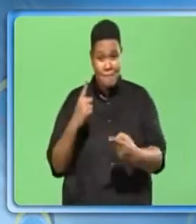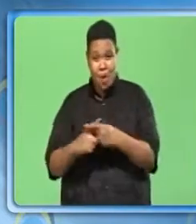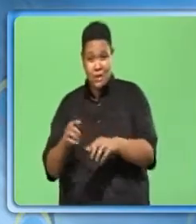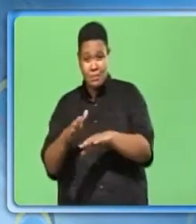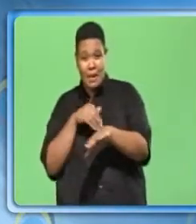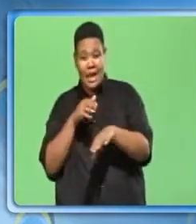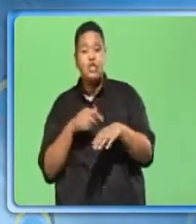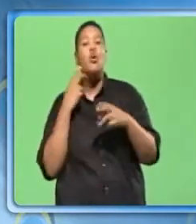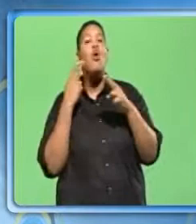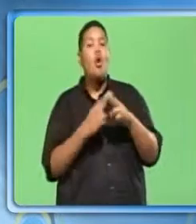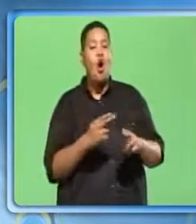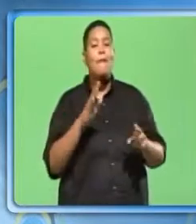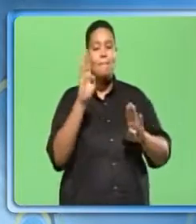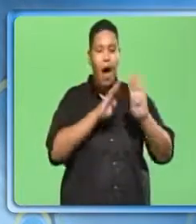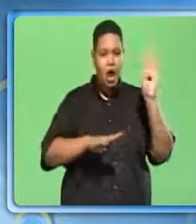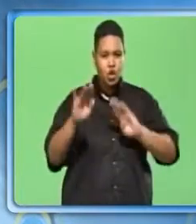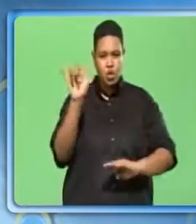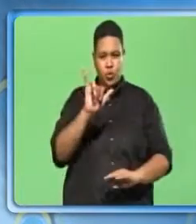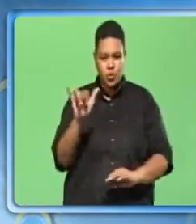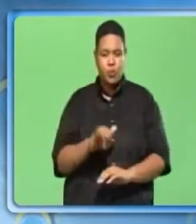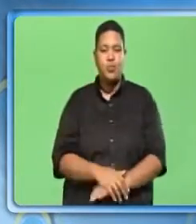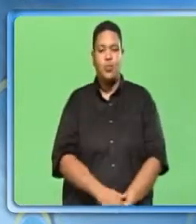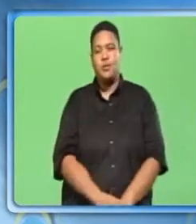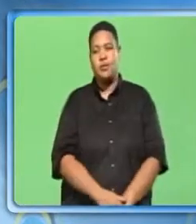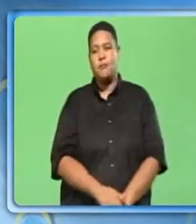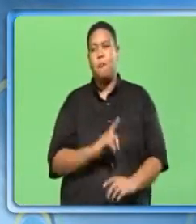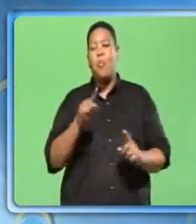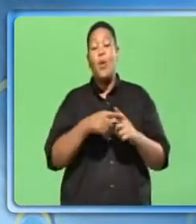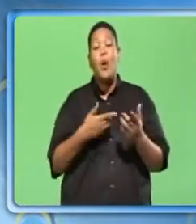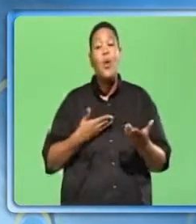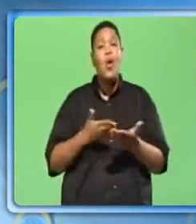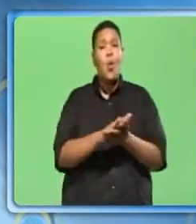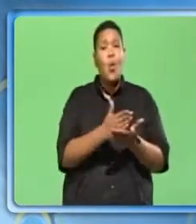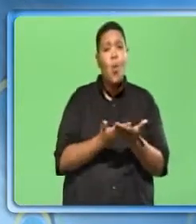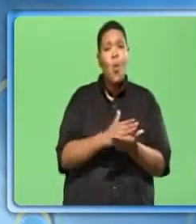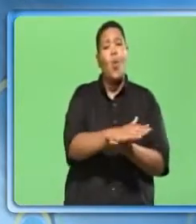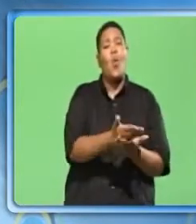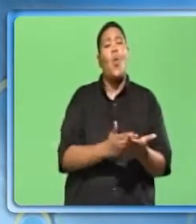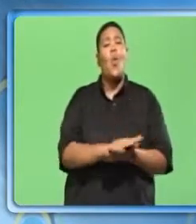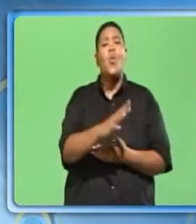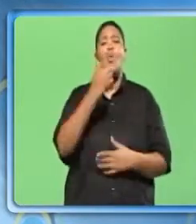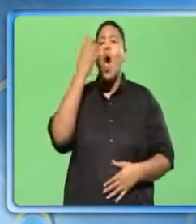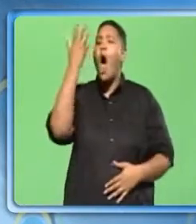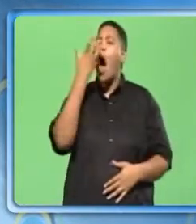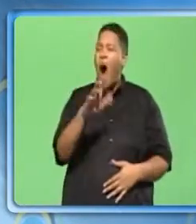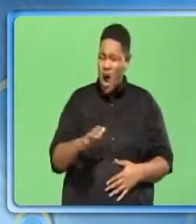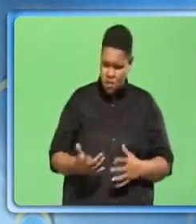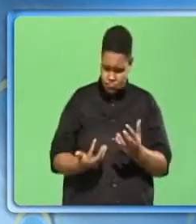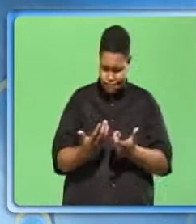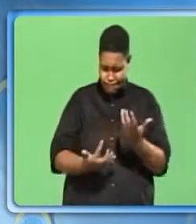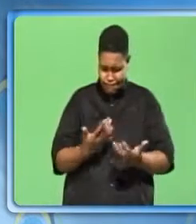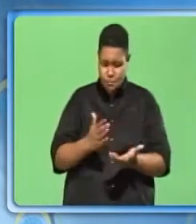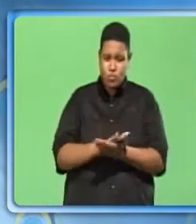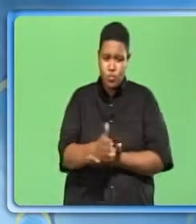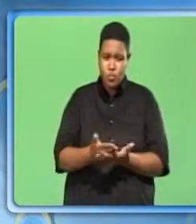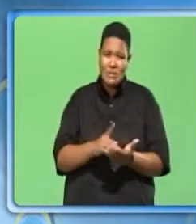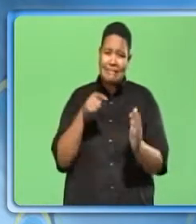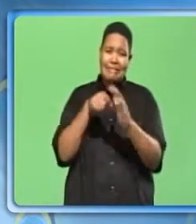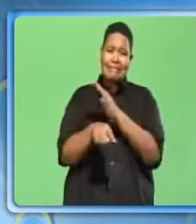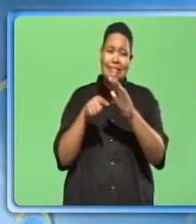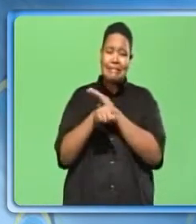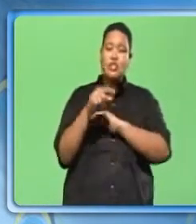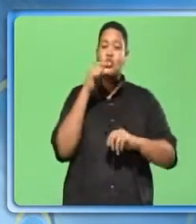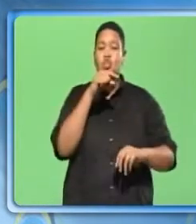is biology in action. When we cook our meals using high temperatures to kill germs that may